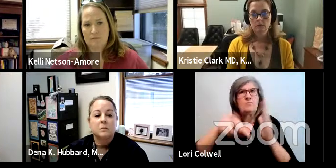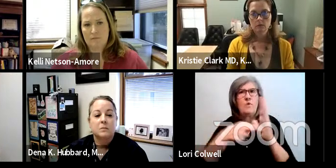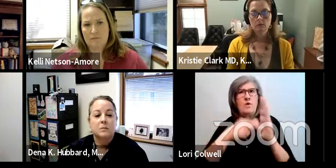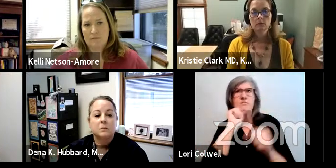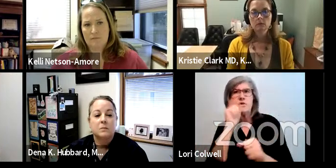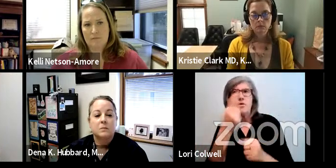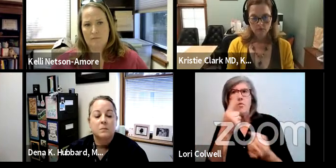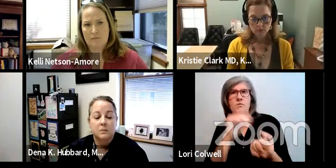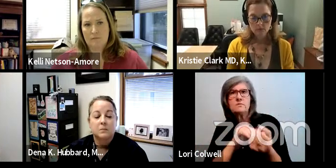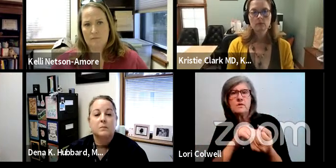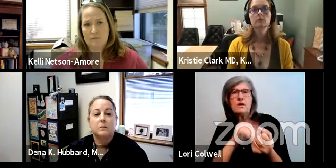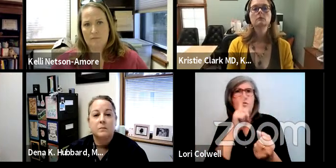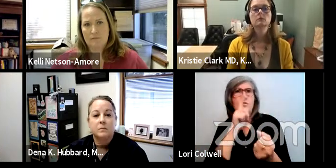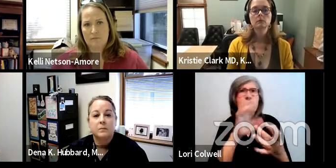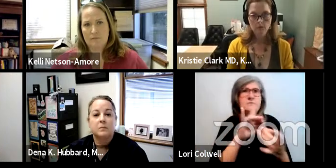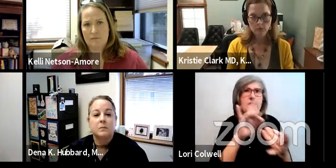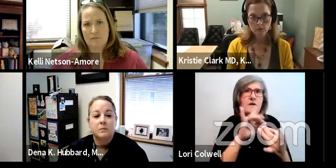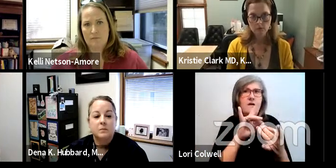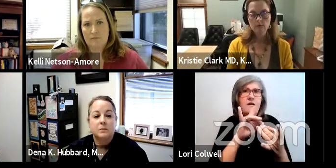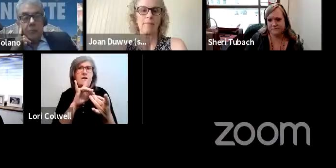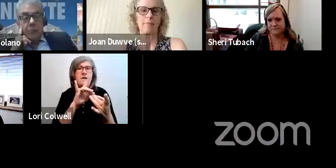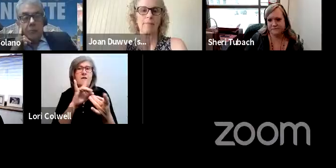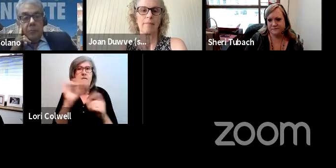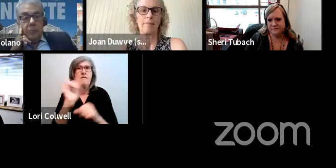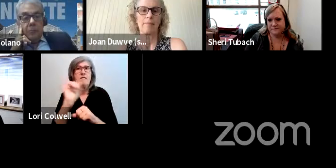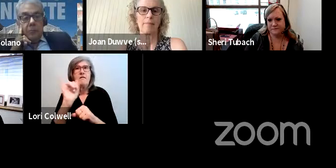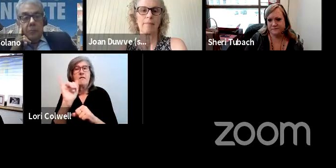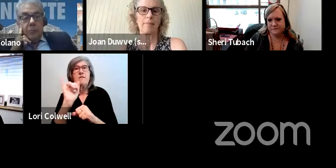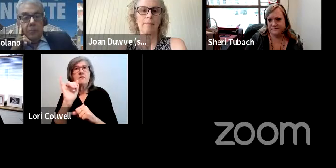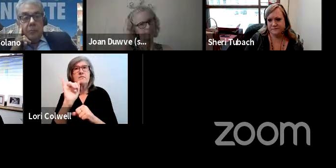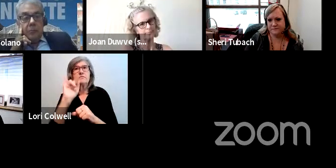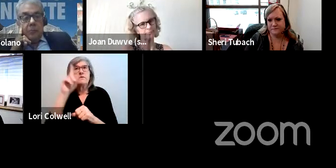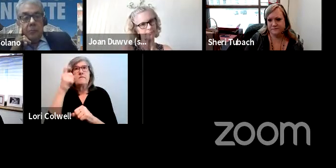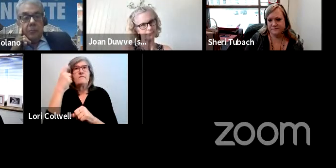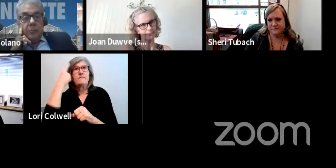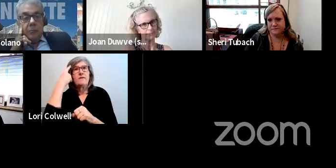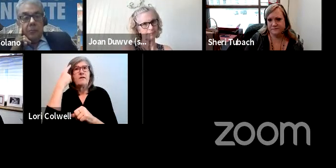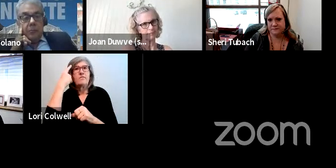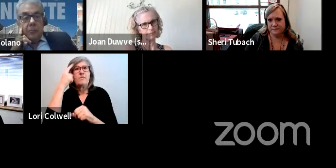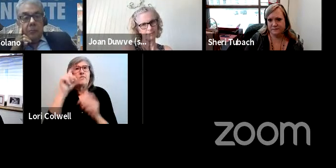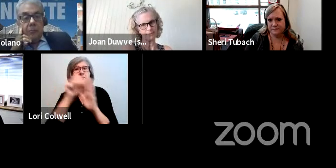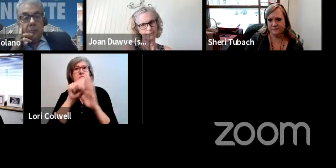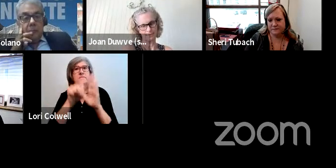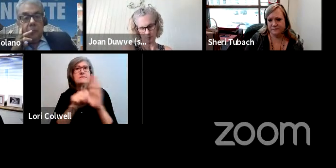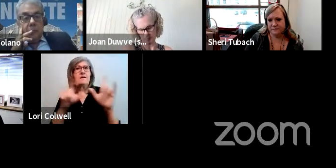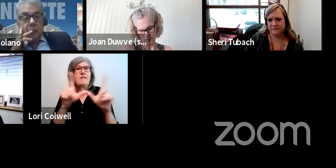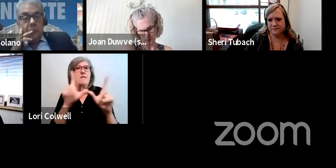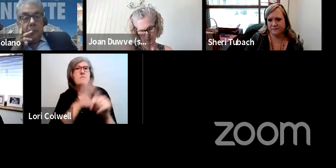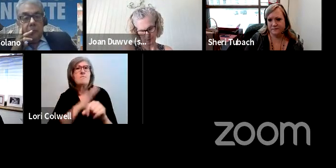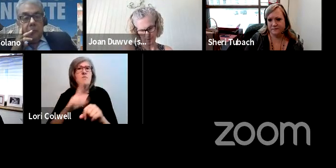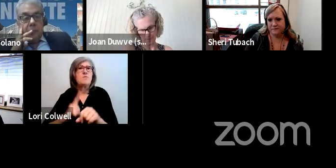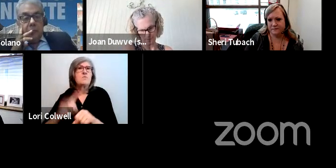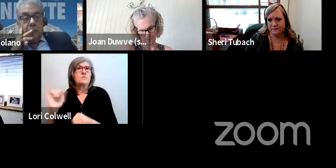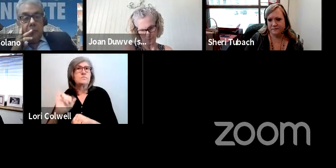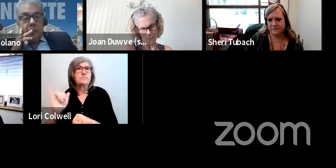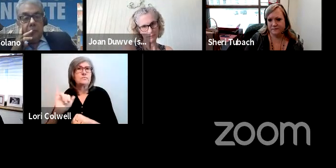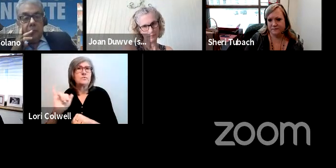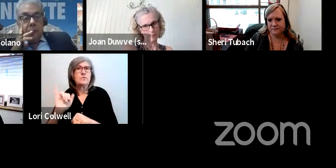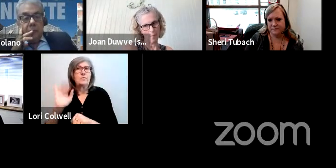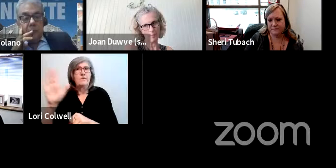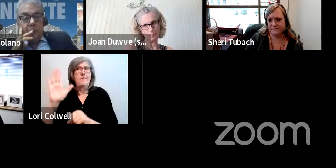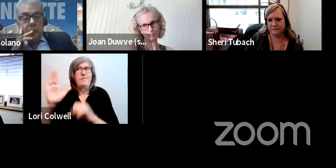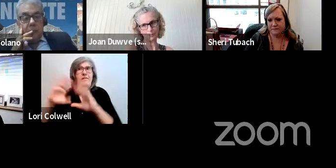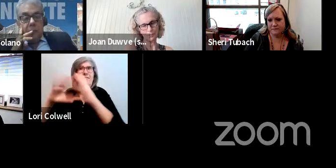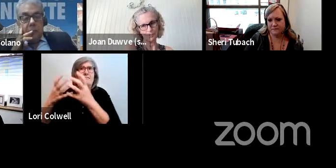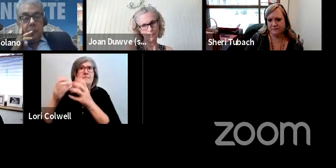who came out. It was also the federal state licensing board, that their